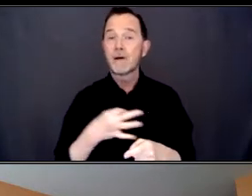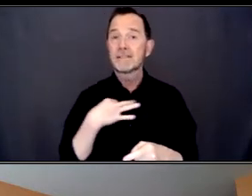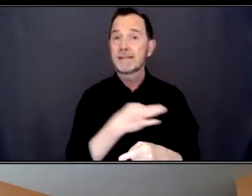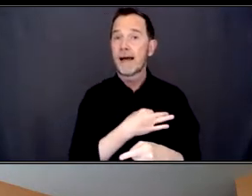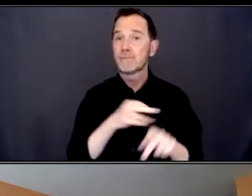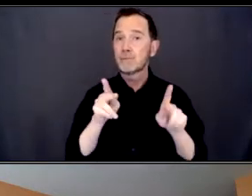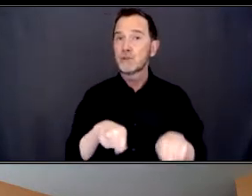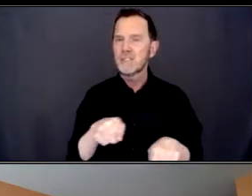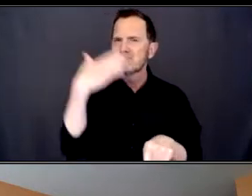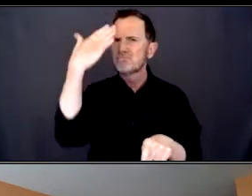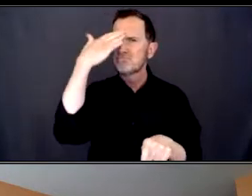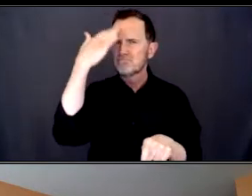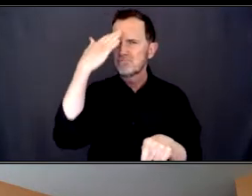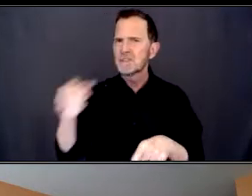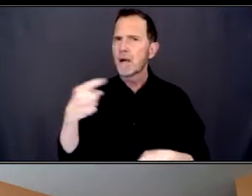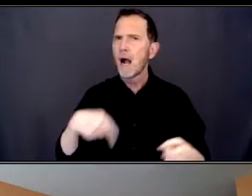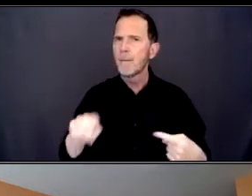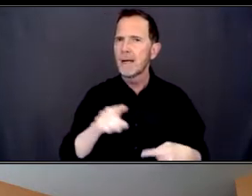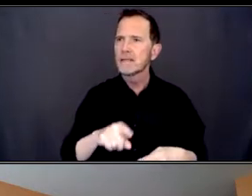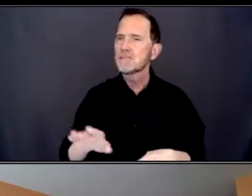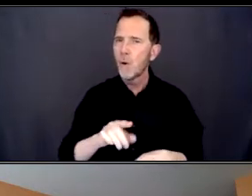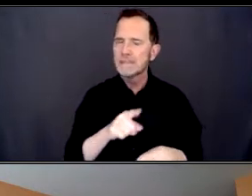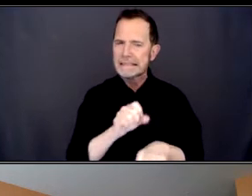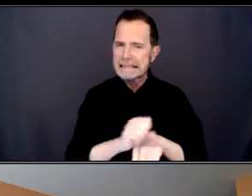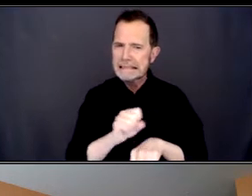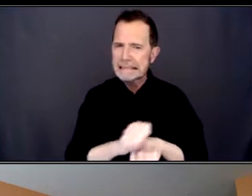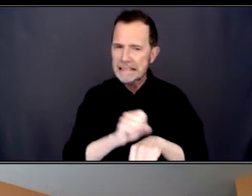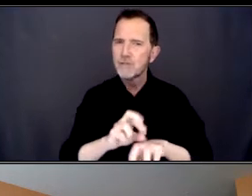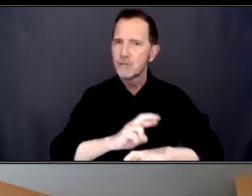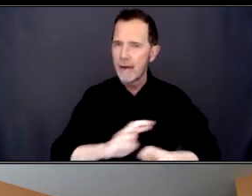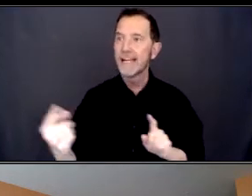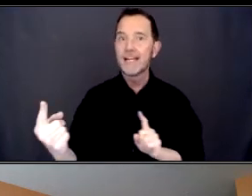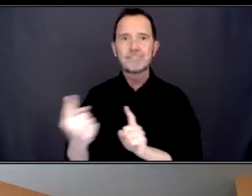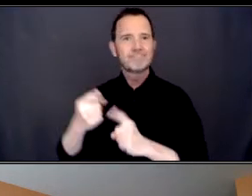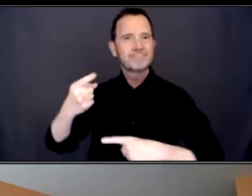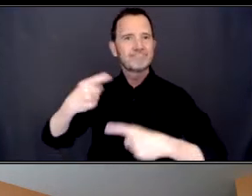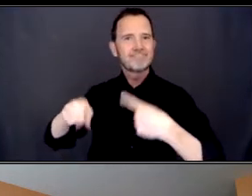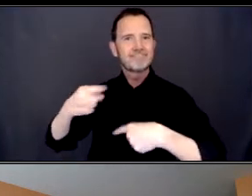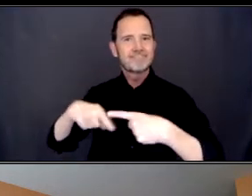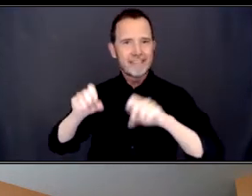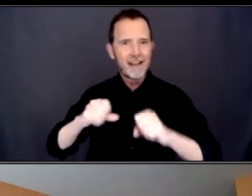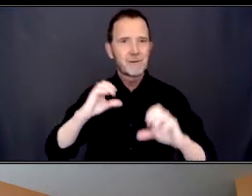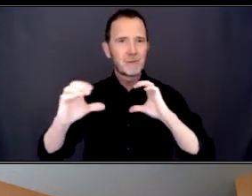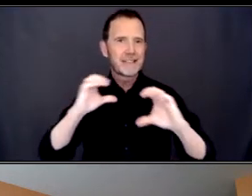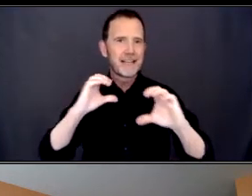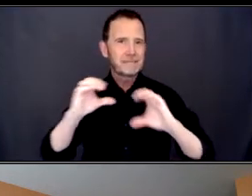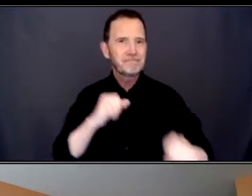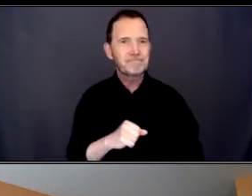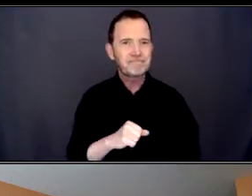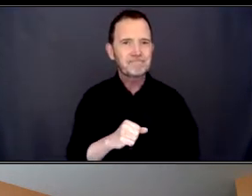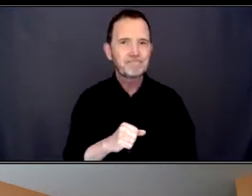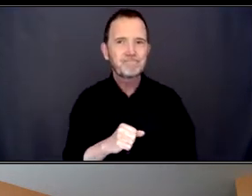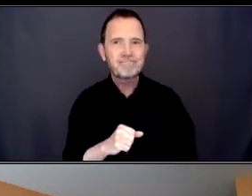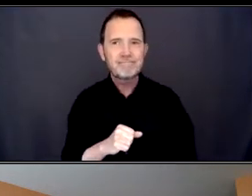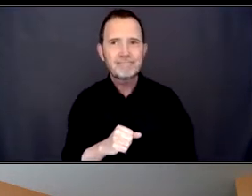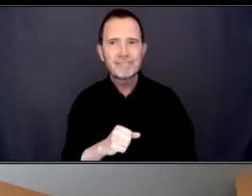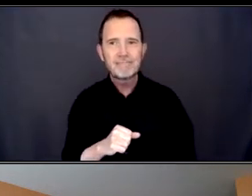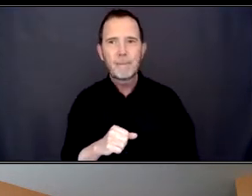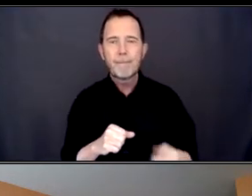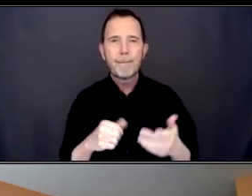worked really hard so that she could communicate with the guest in sign language. And it's something that we want to